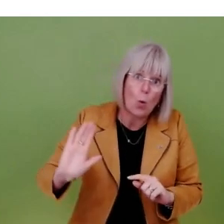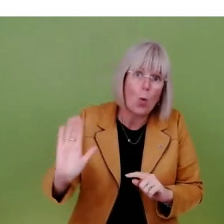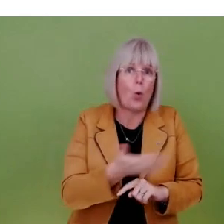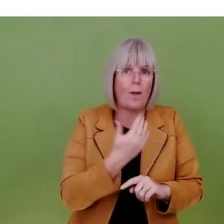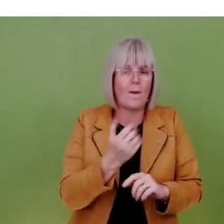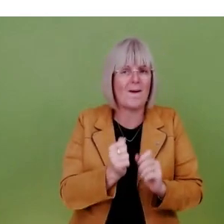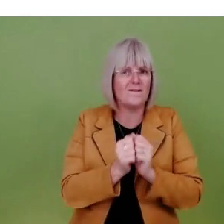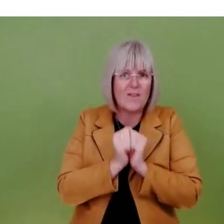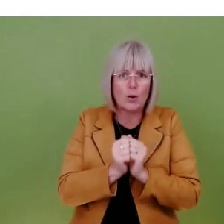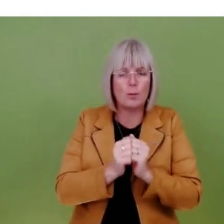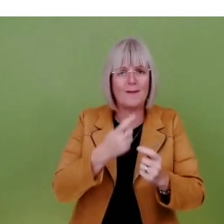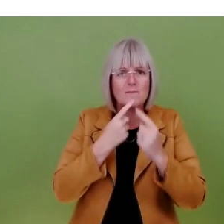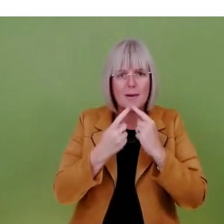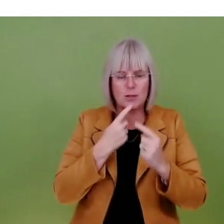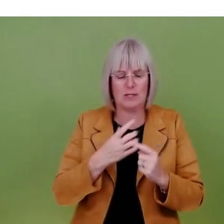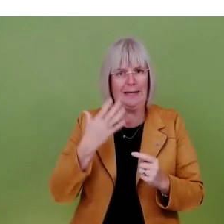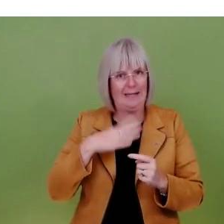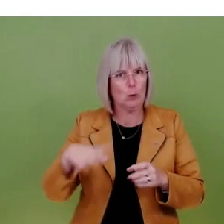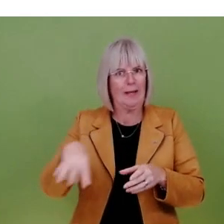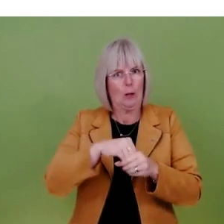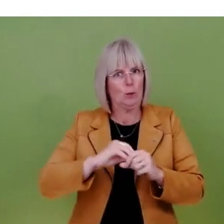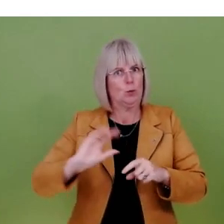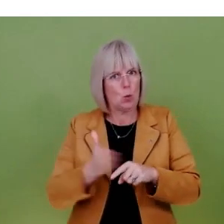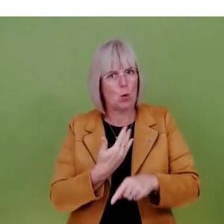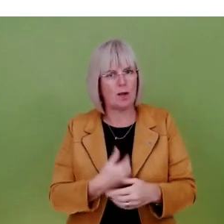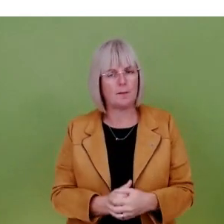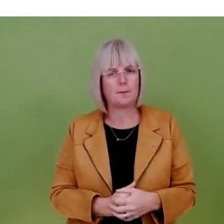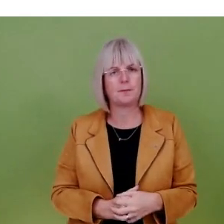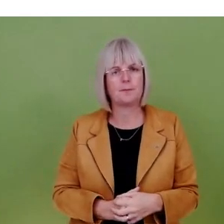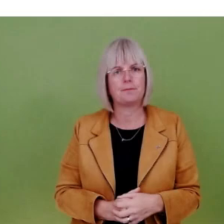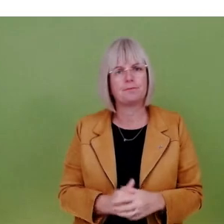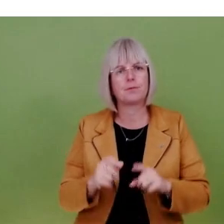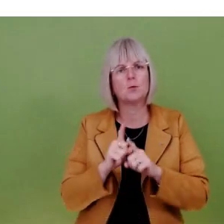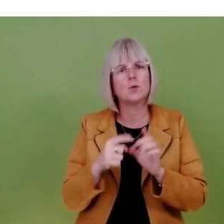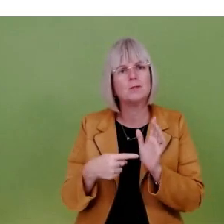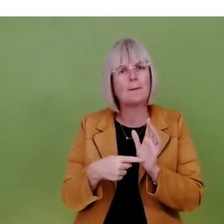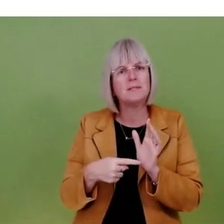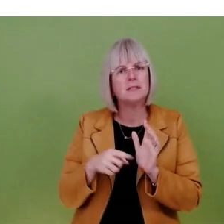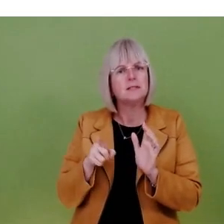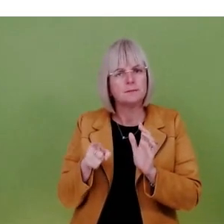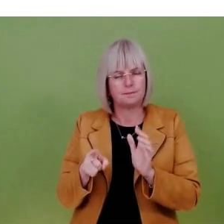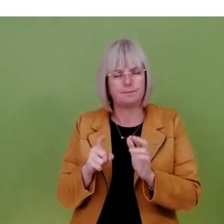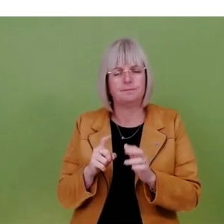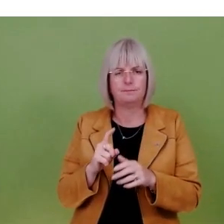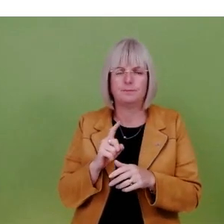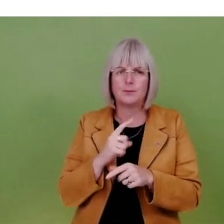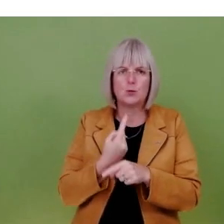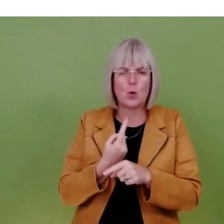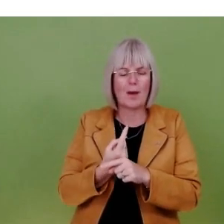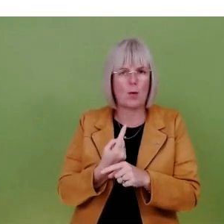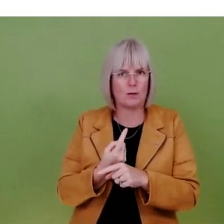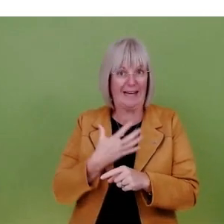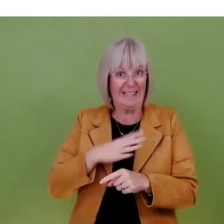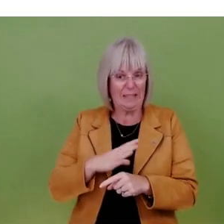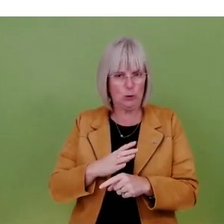everybody. And Tansy, again, talking about the resilience to talk about the uncomfortable feels really, really key as